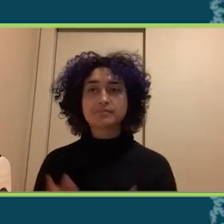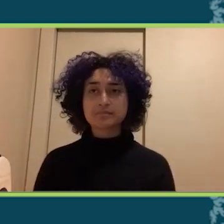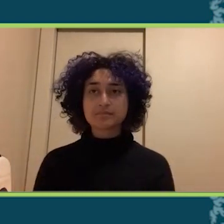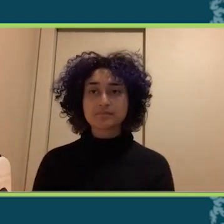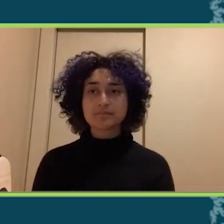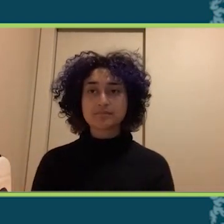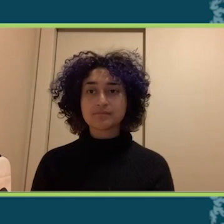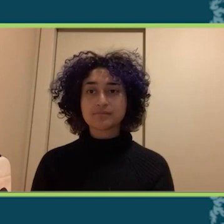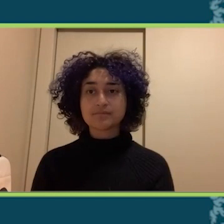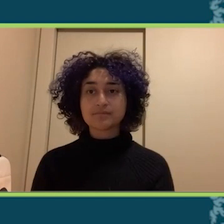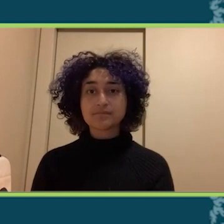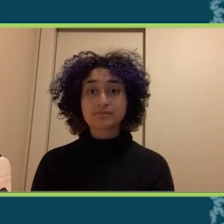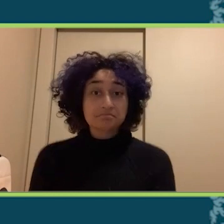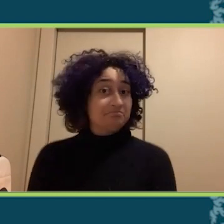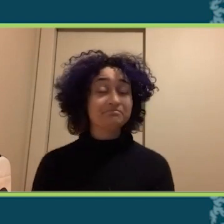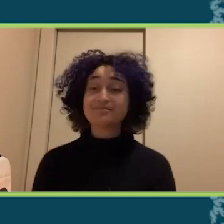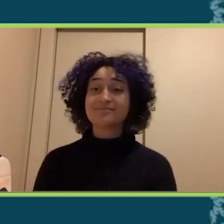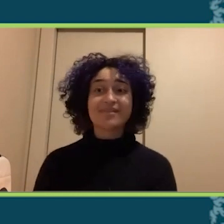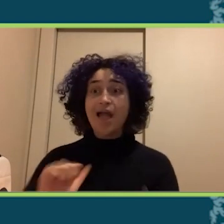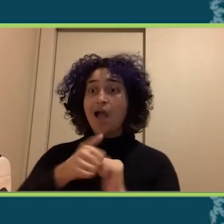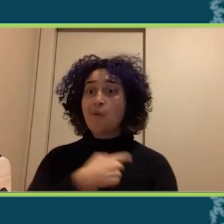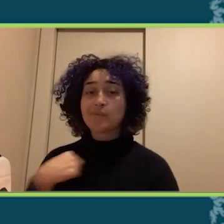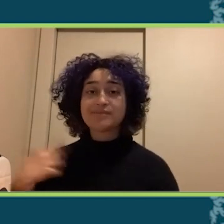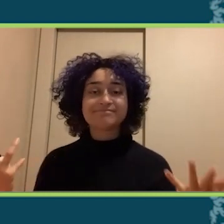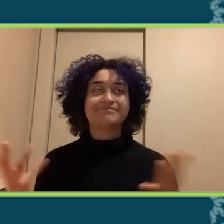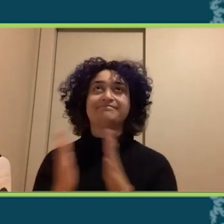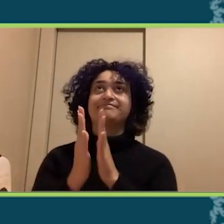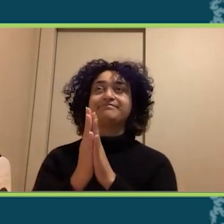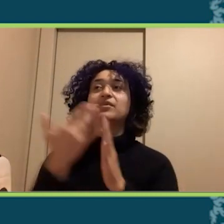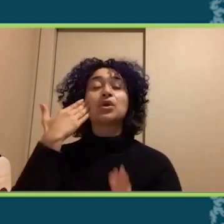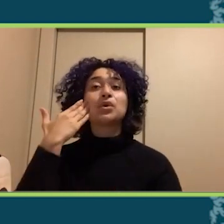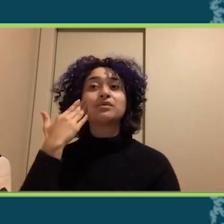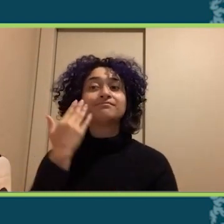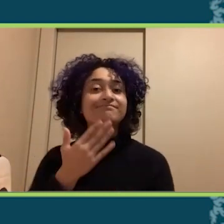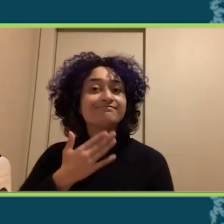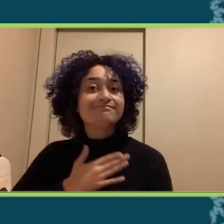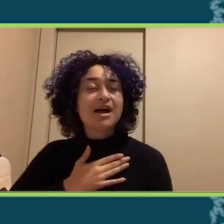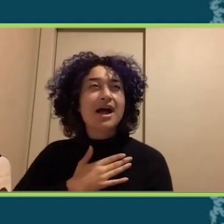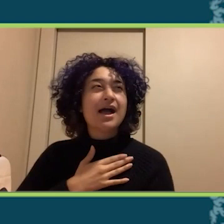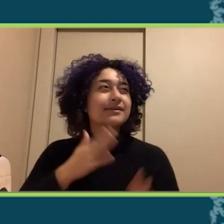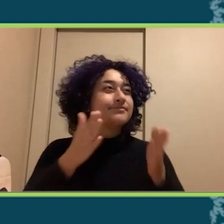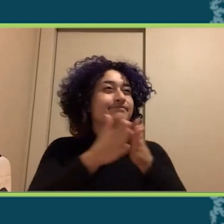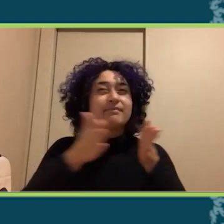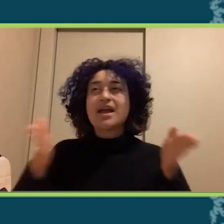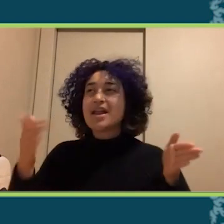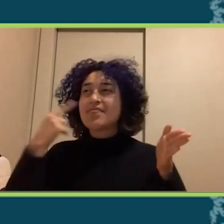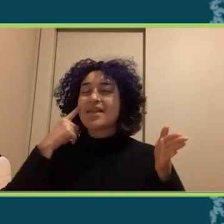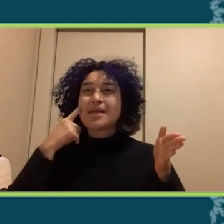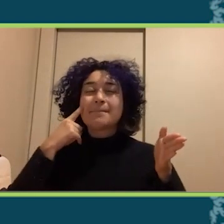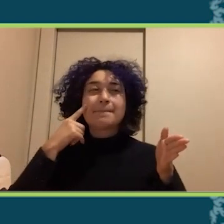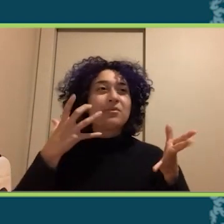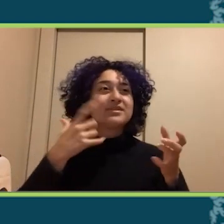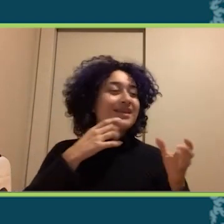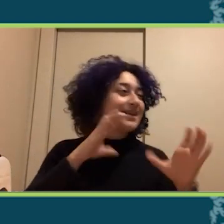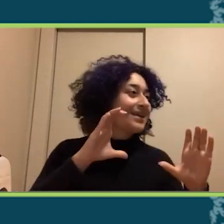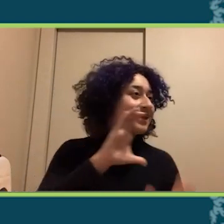Oh, sorry. Go ahead. Yeah, no, well, how are we, because you know, my binary thinking mind wants to go, capitalism